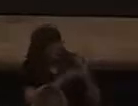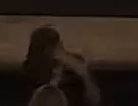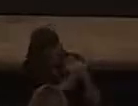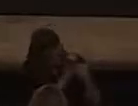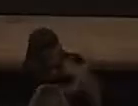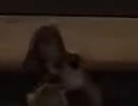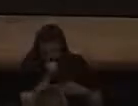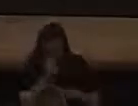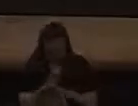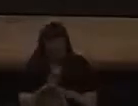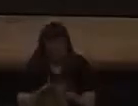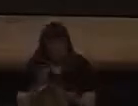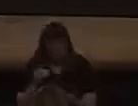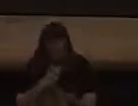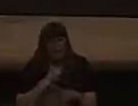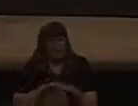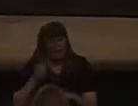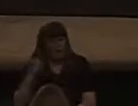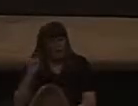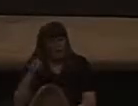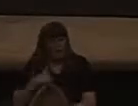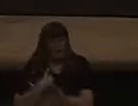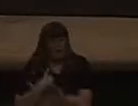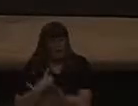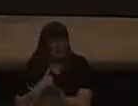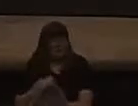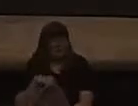to learn. We have it on our website,